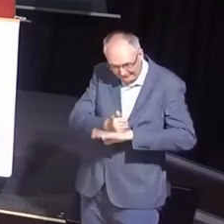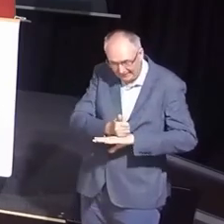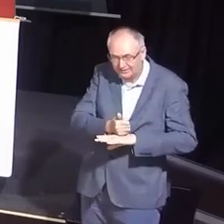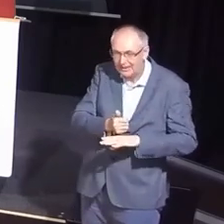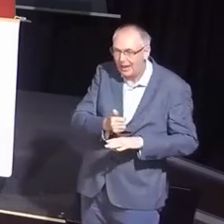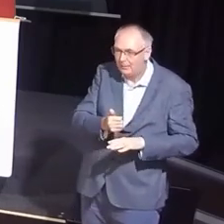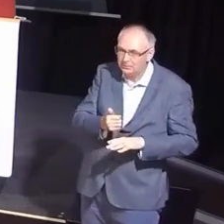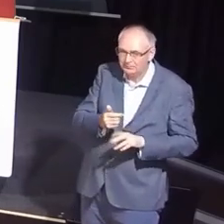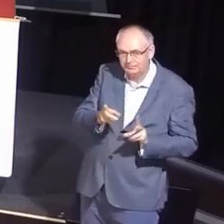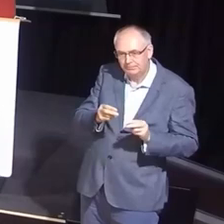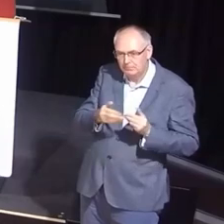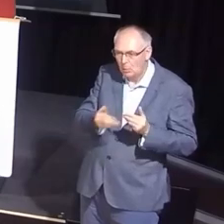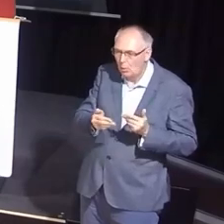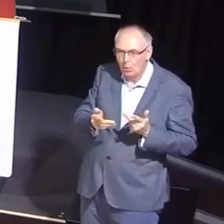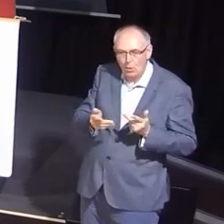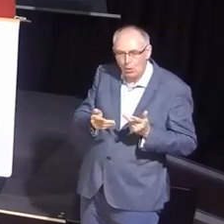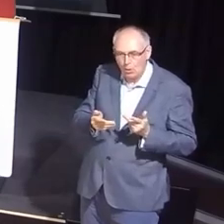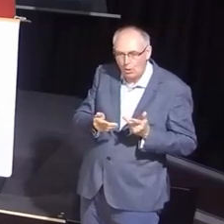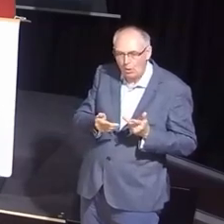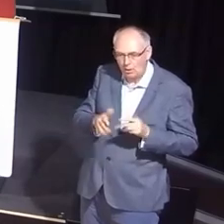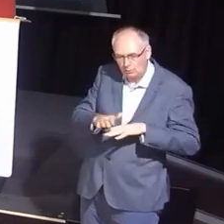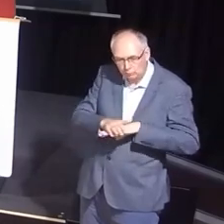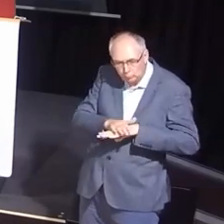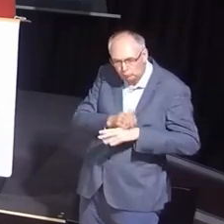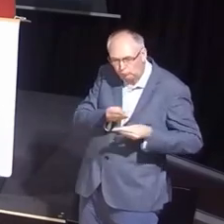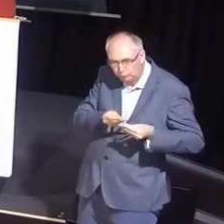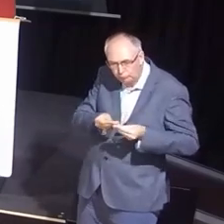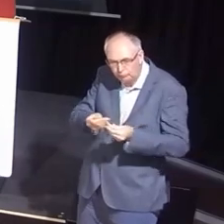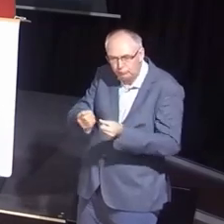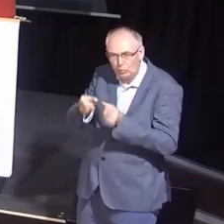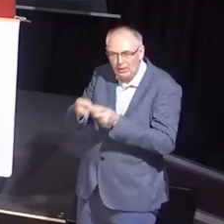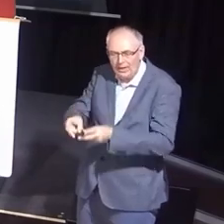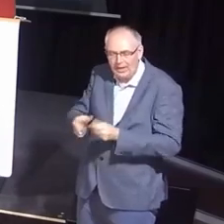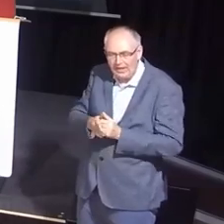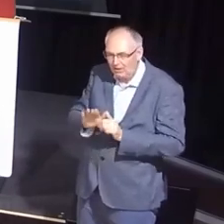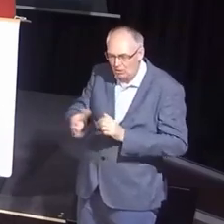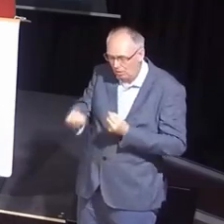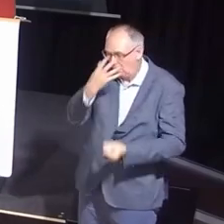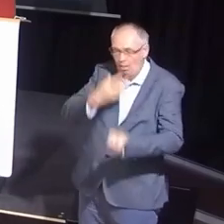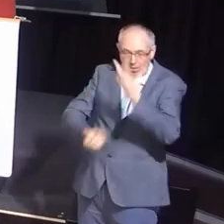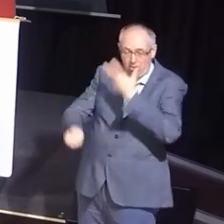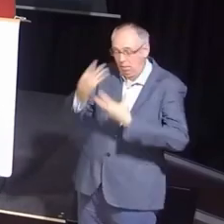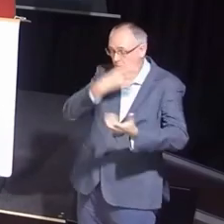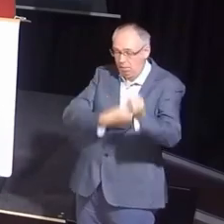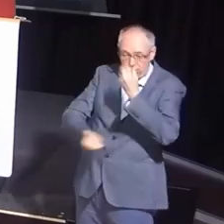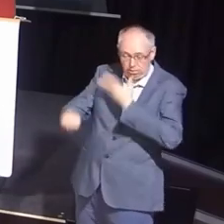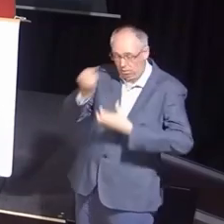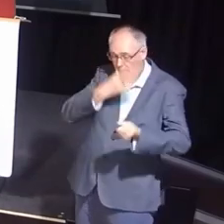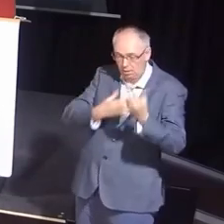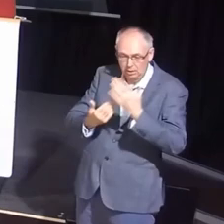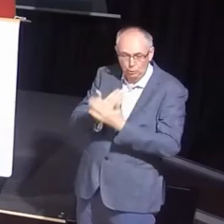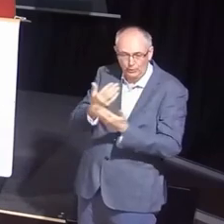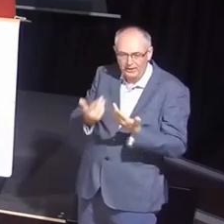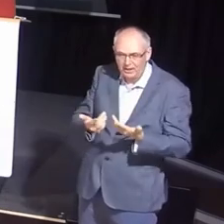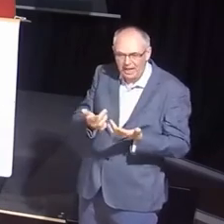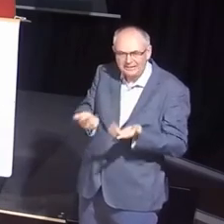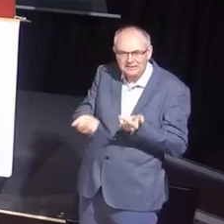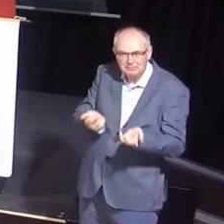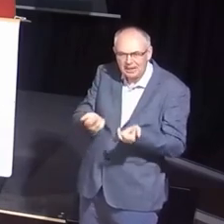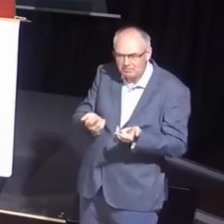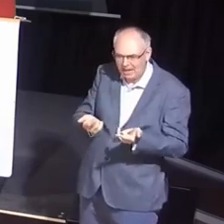more helpful ways, in more gentle ways, in ways that don't come 10 concepts at once, where, like, Spider-Man interrupted